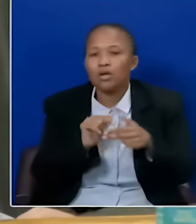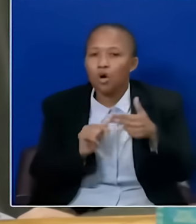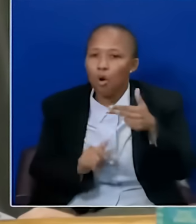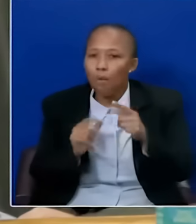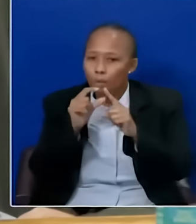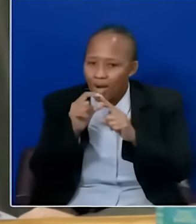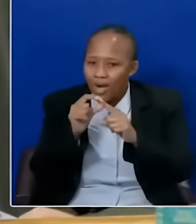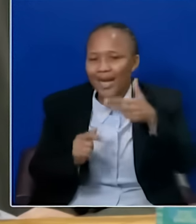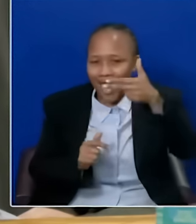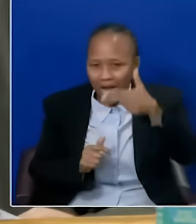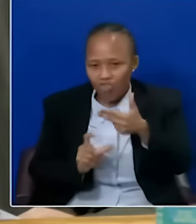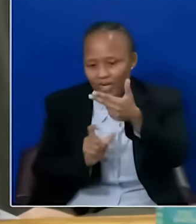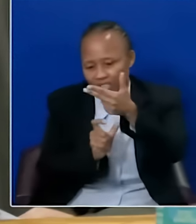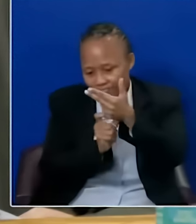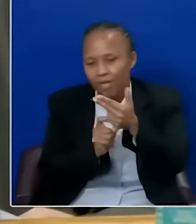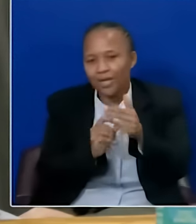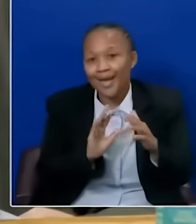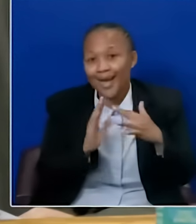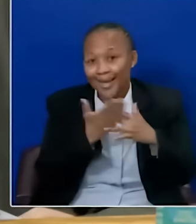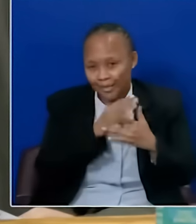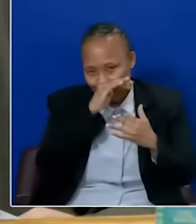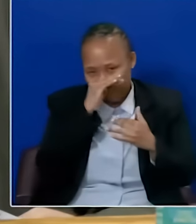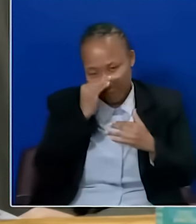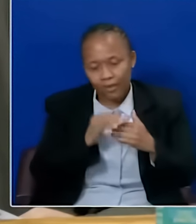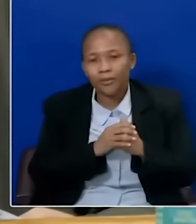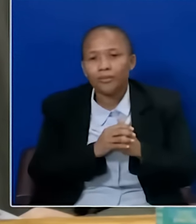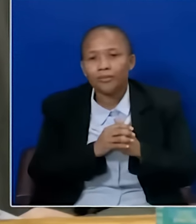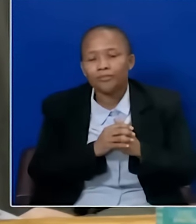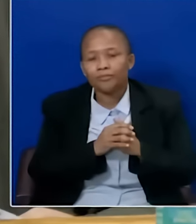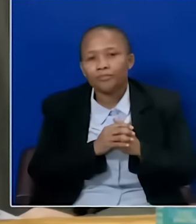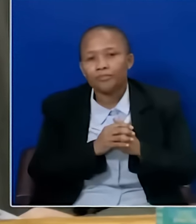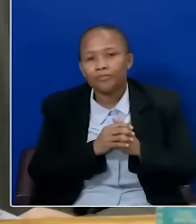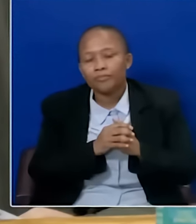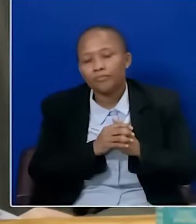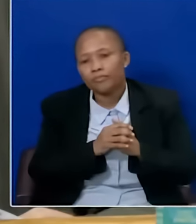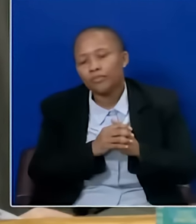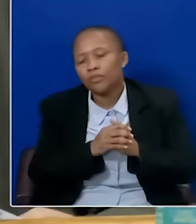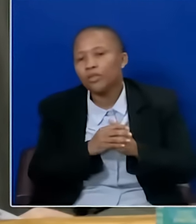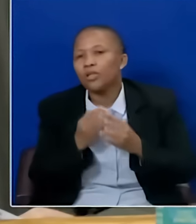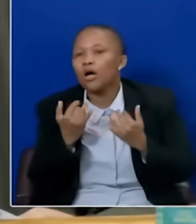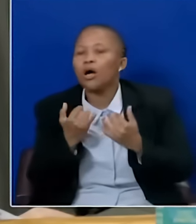And he marked it, he tells what the markings were. And then in paragraph 6,